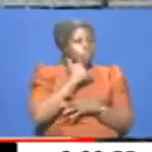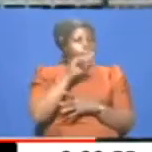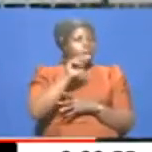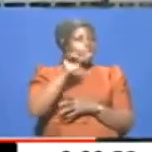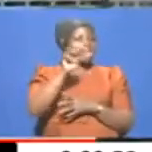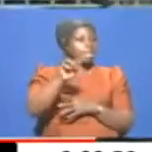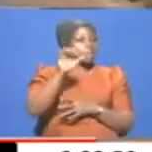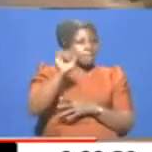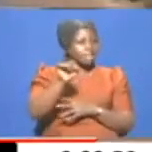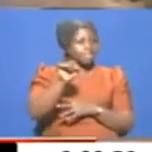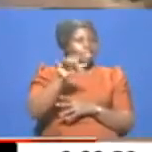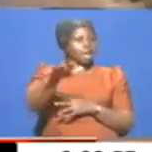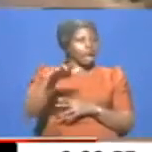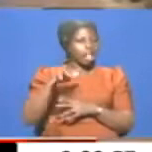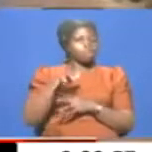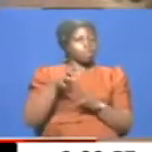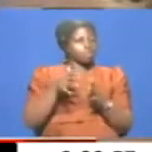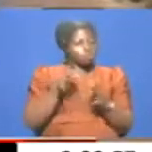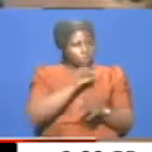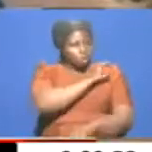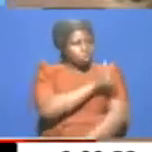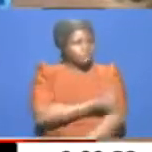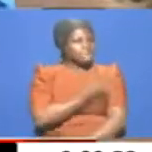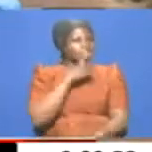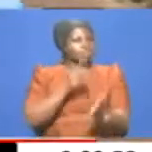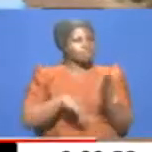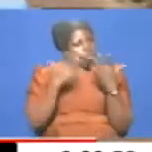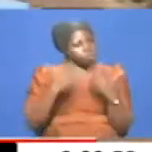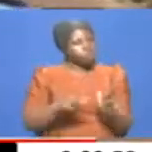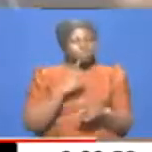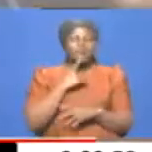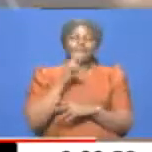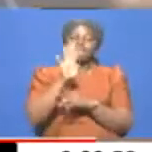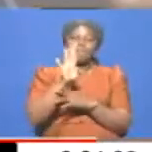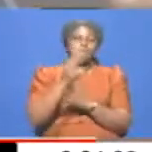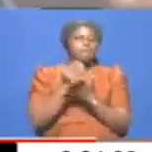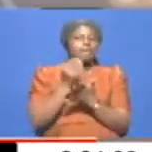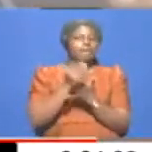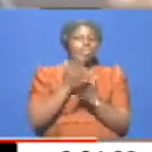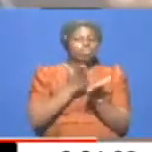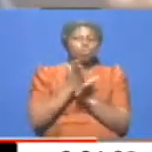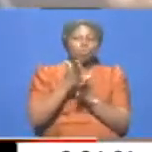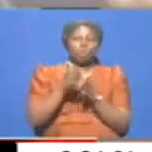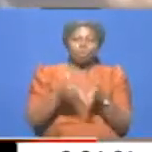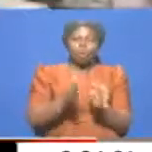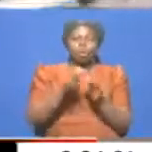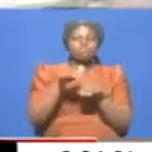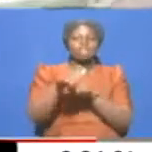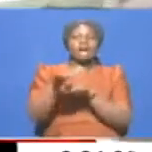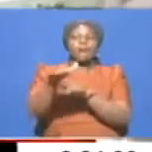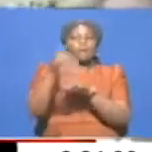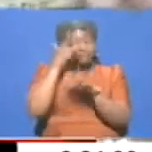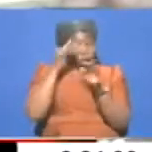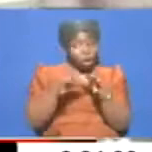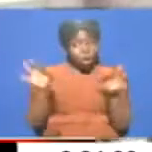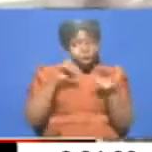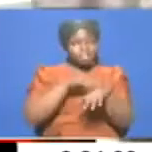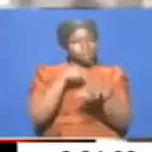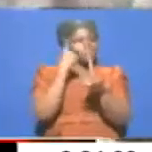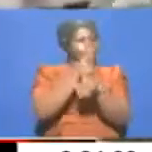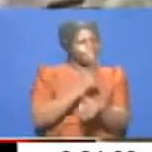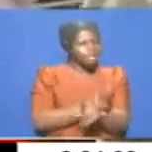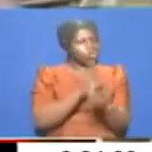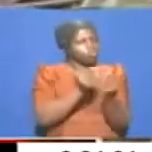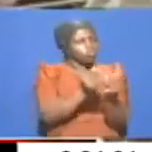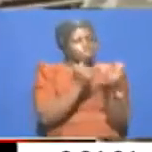Authority says lost 100 billion shillings to traffic jams for a long time. Various solutions have been tried in a